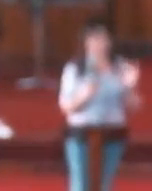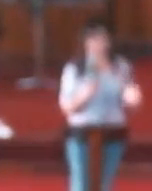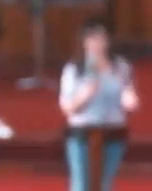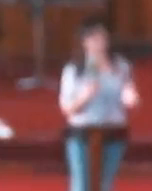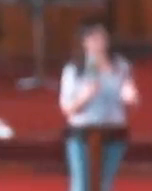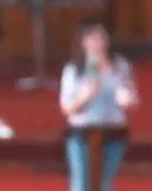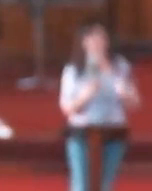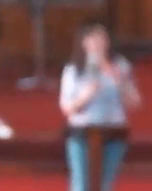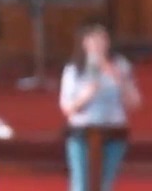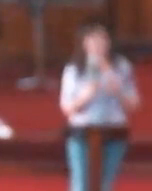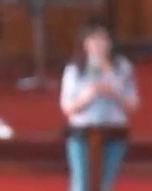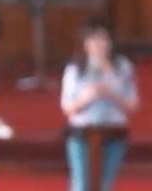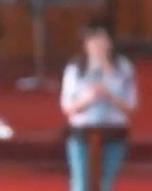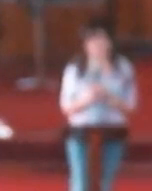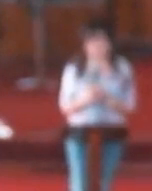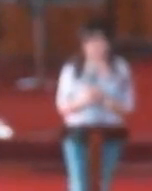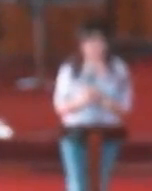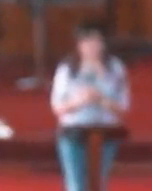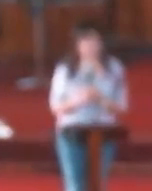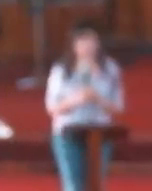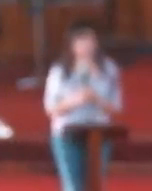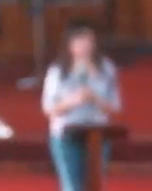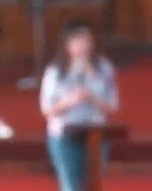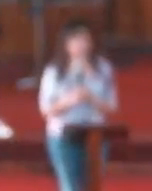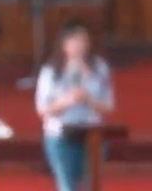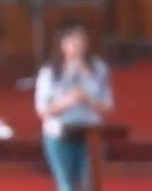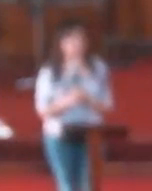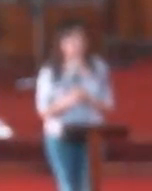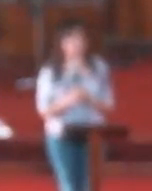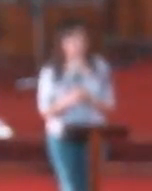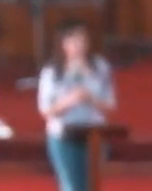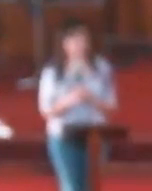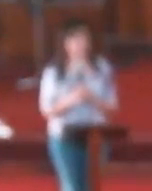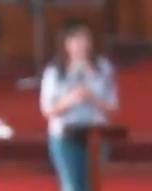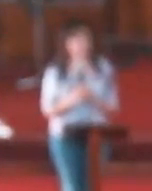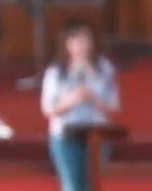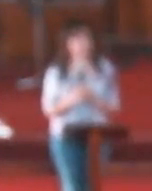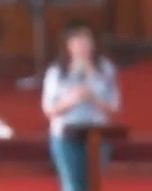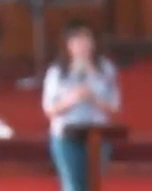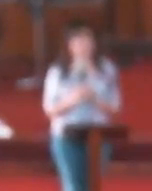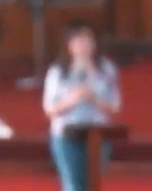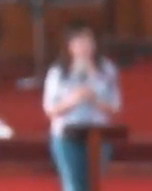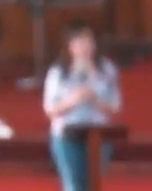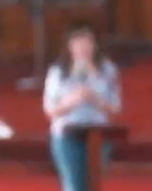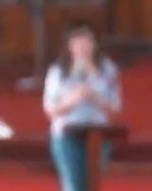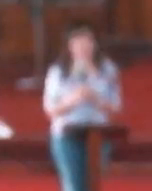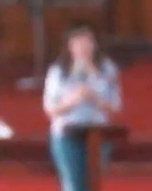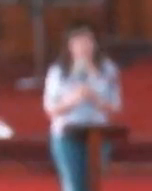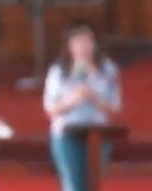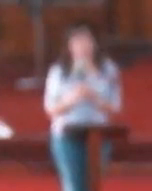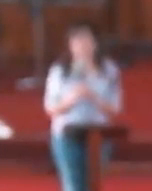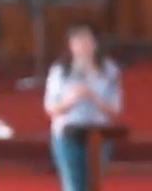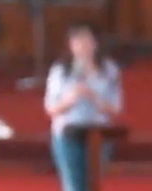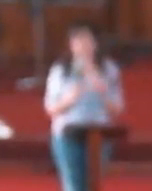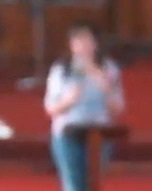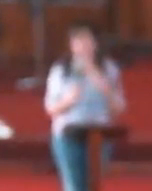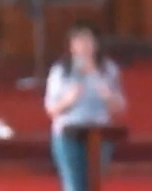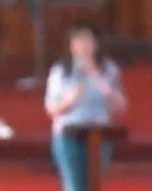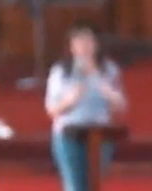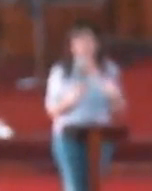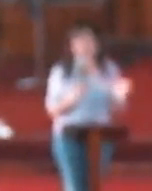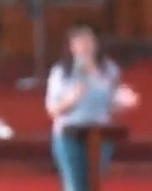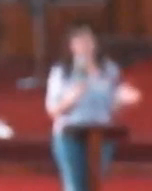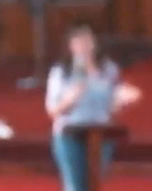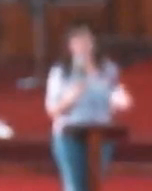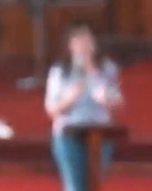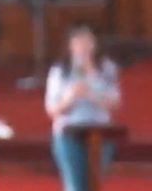miracles. He does bless businesses and marriages. Pero tengamos cuidado con las palabras que usamos y no recetar así nomás. Yeah, but be careful with the words we